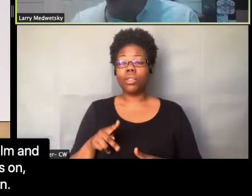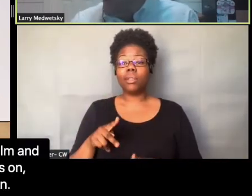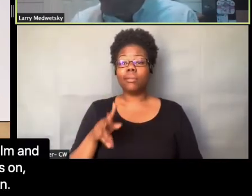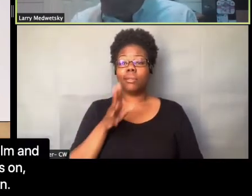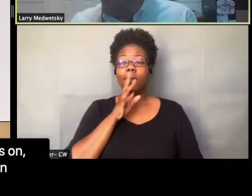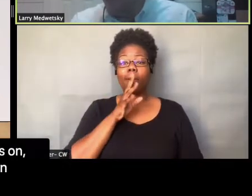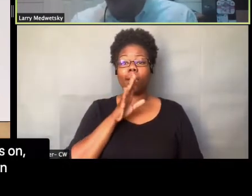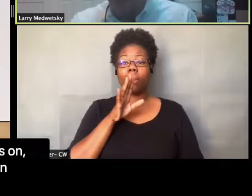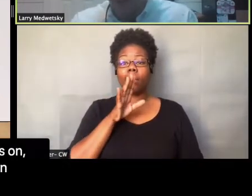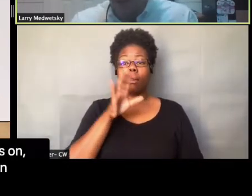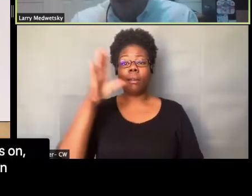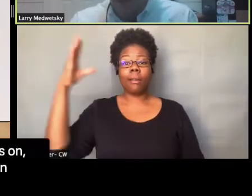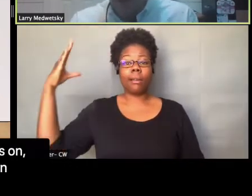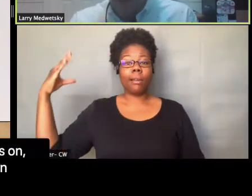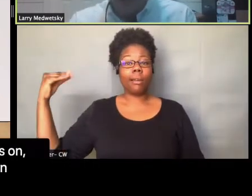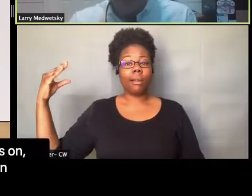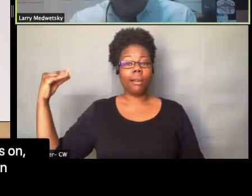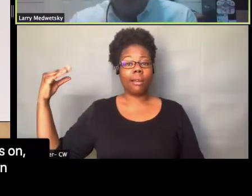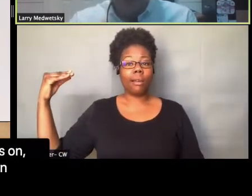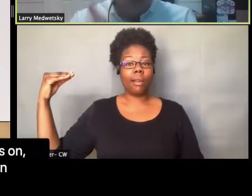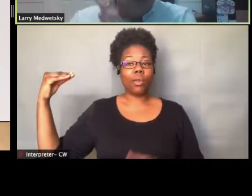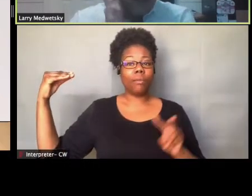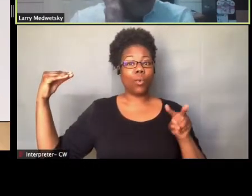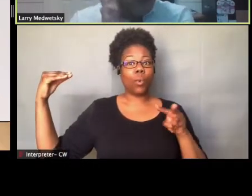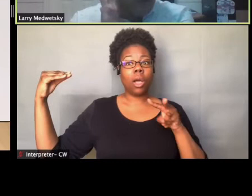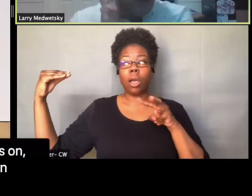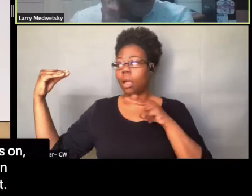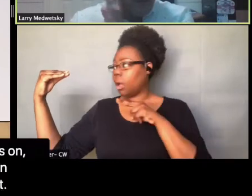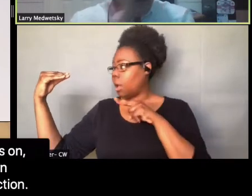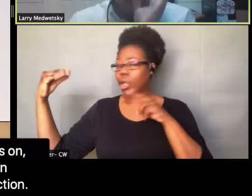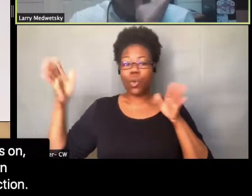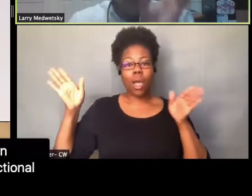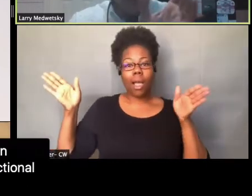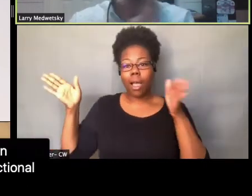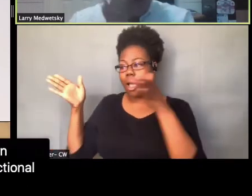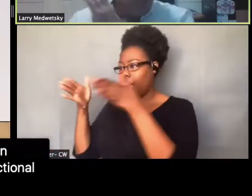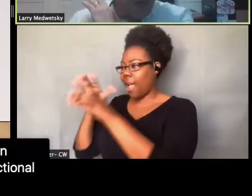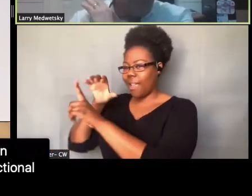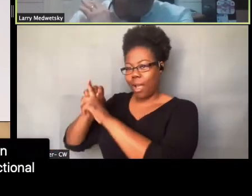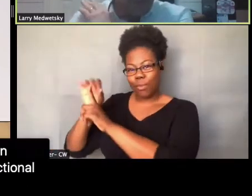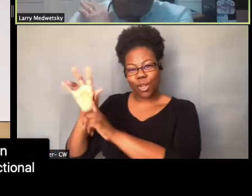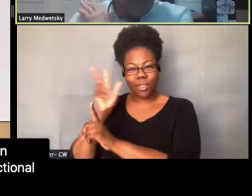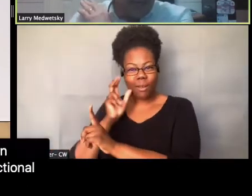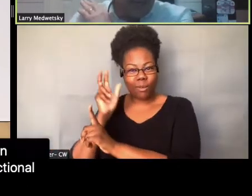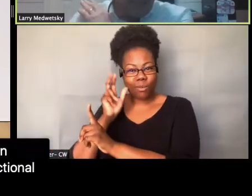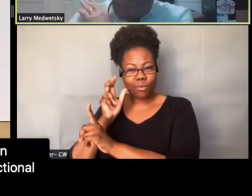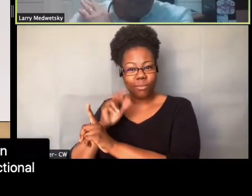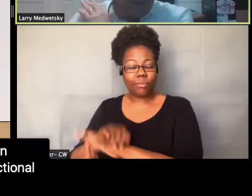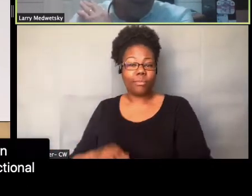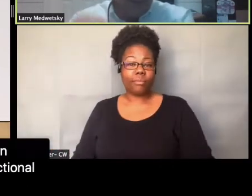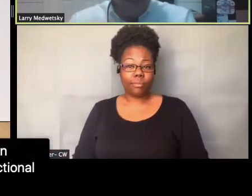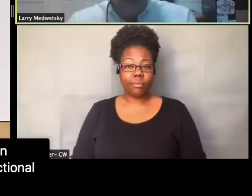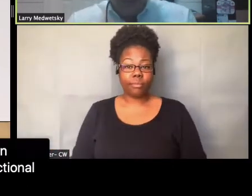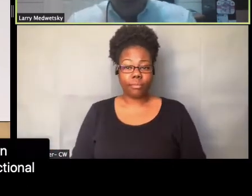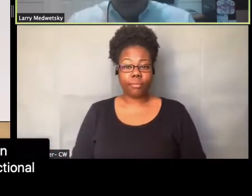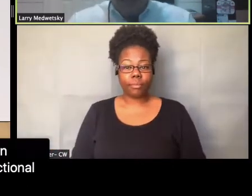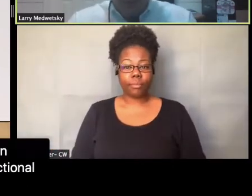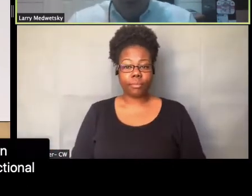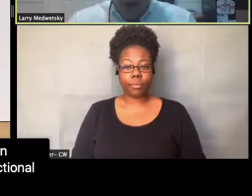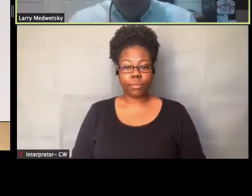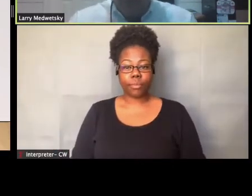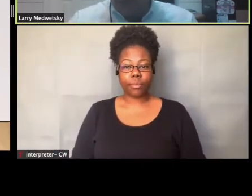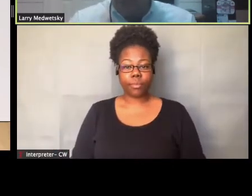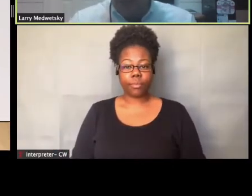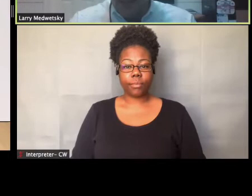turn around to face them because otherwise directional mic beaming in front would not pick up the side. So that's